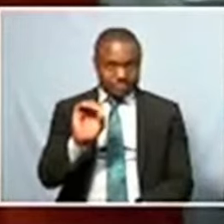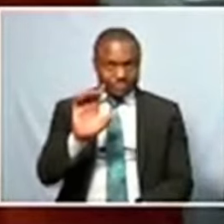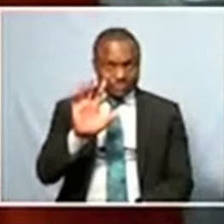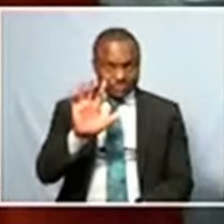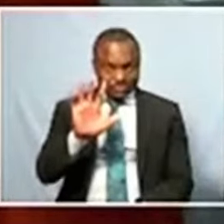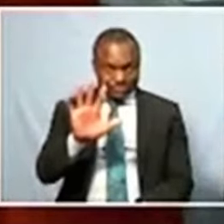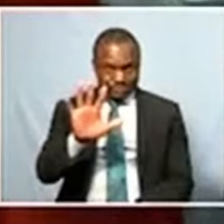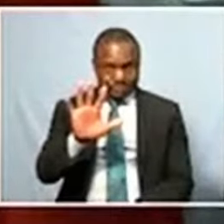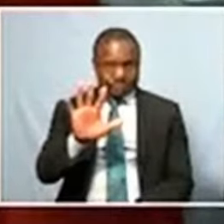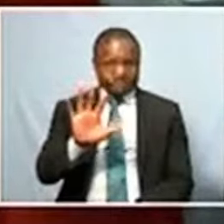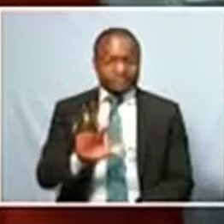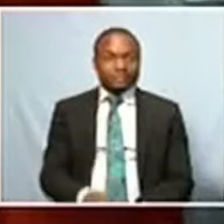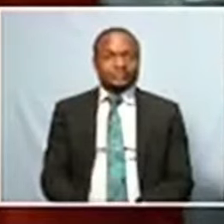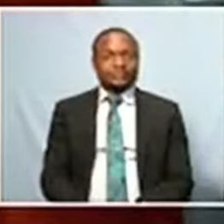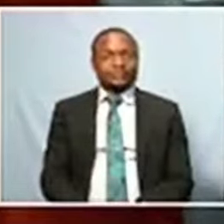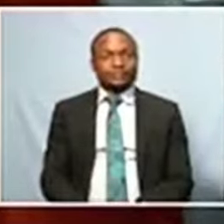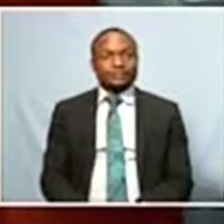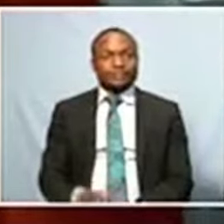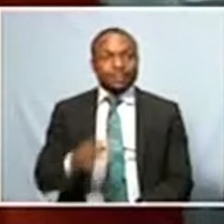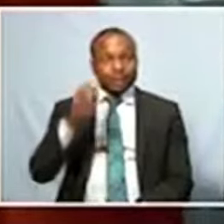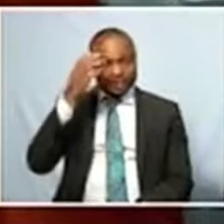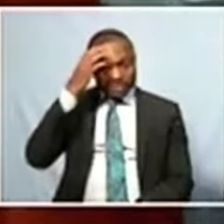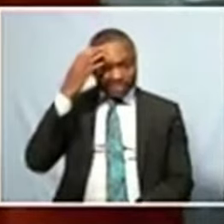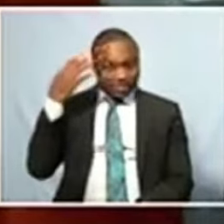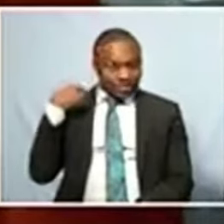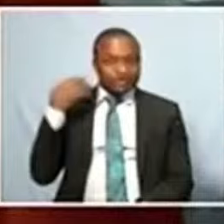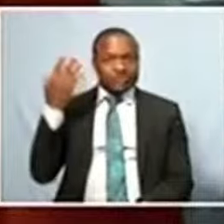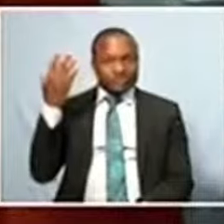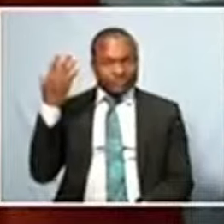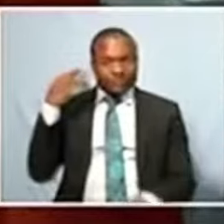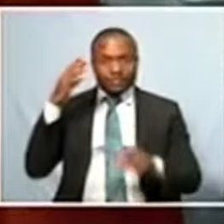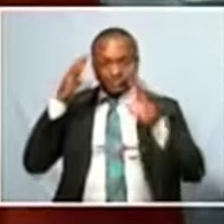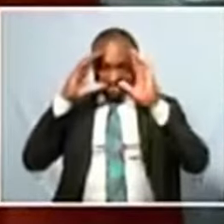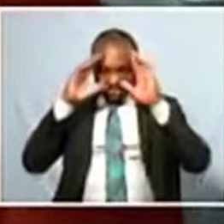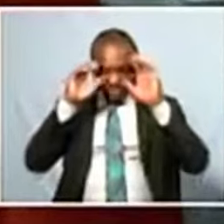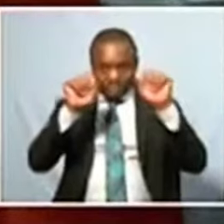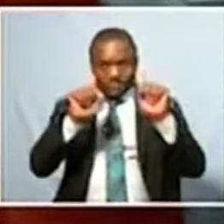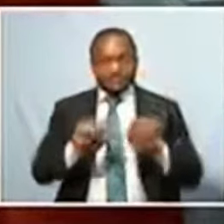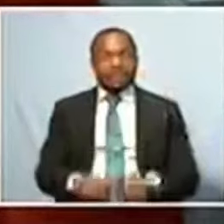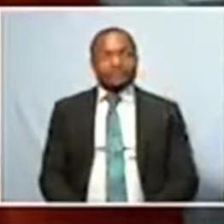005, the Office of the Former President,